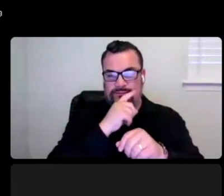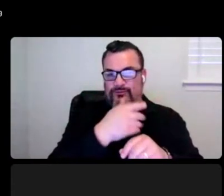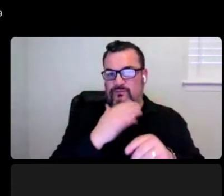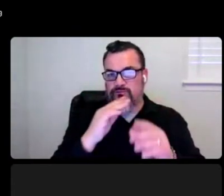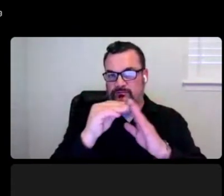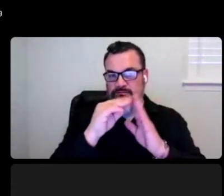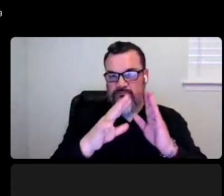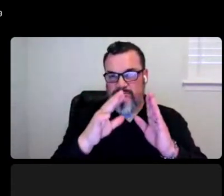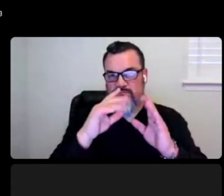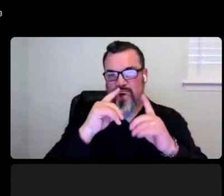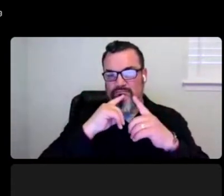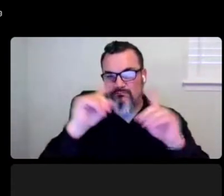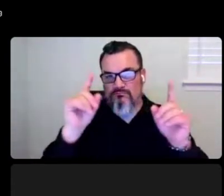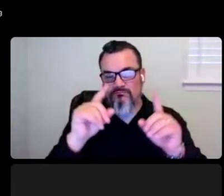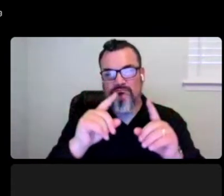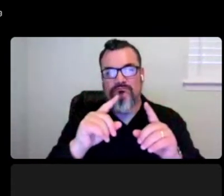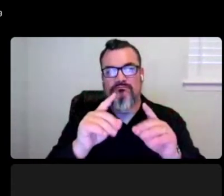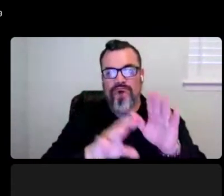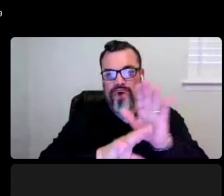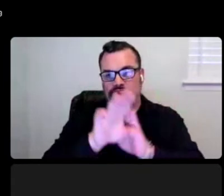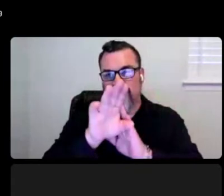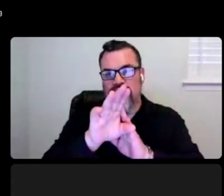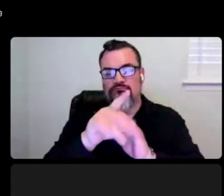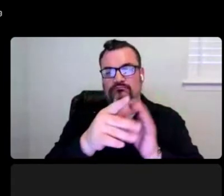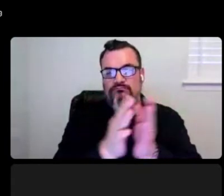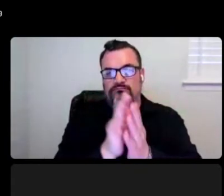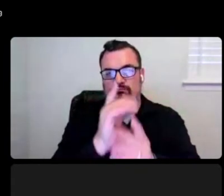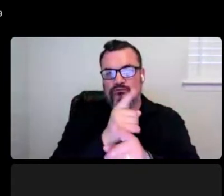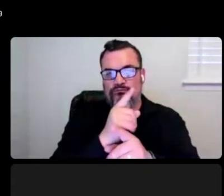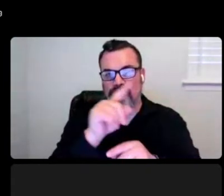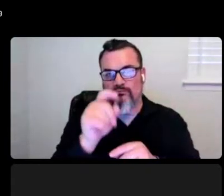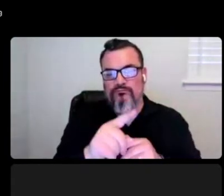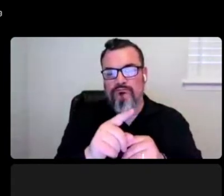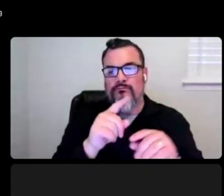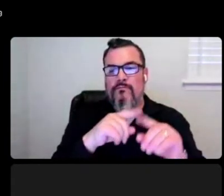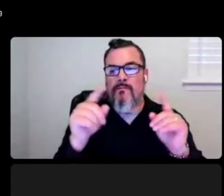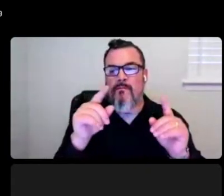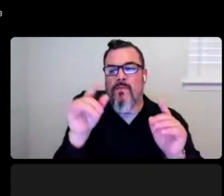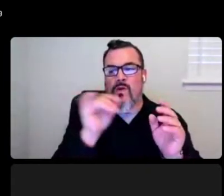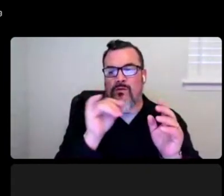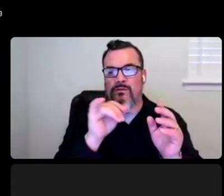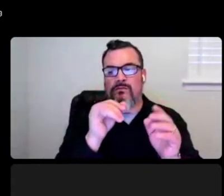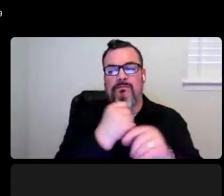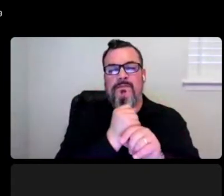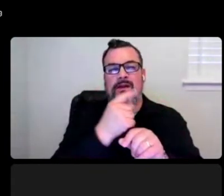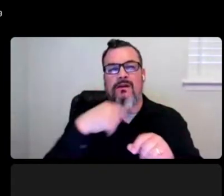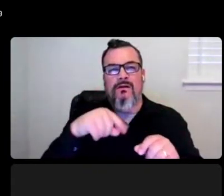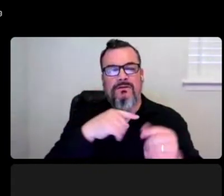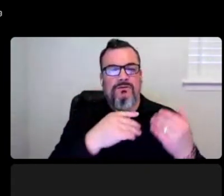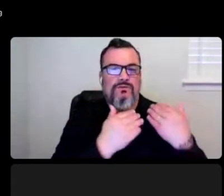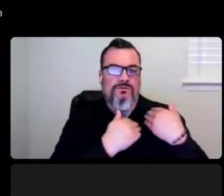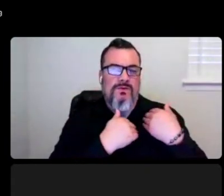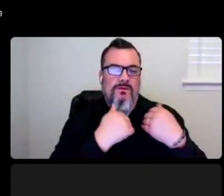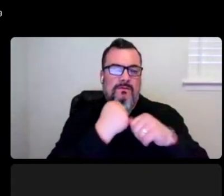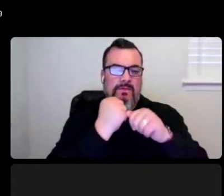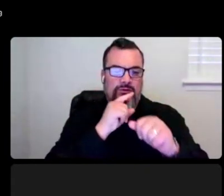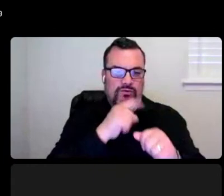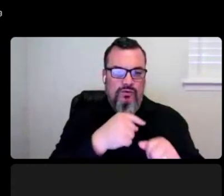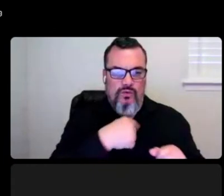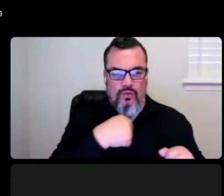are successful, that our students thrive, that the students ask the right questions. But it's also making us responsible to make sure that